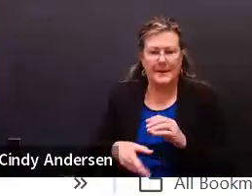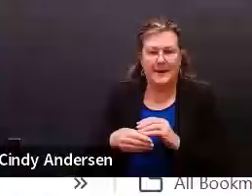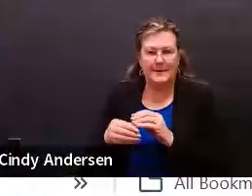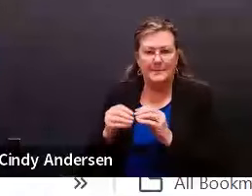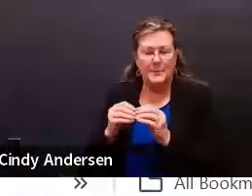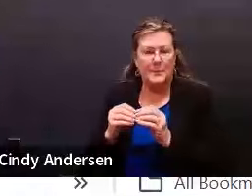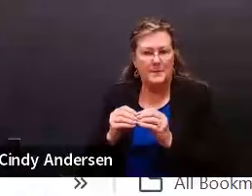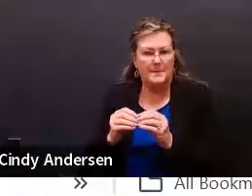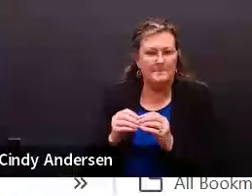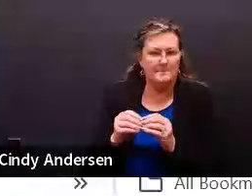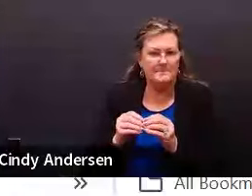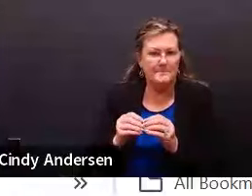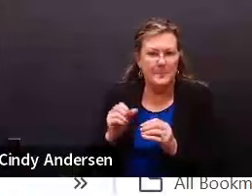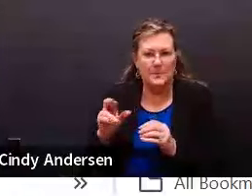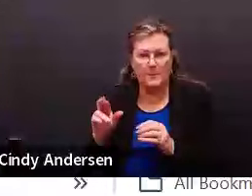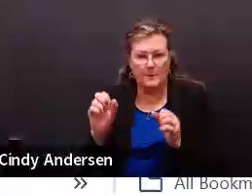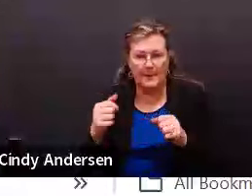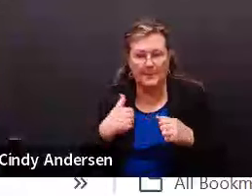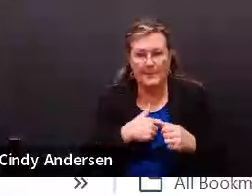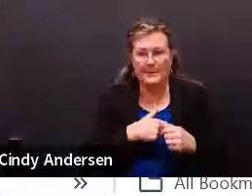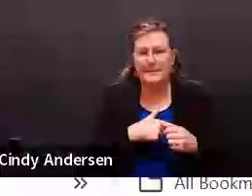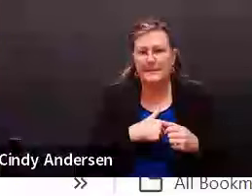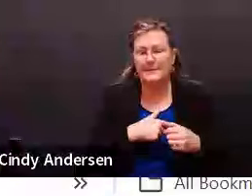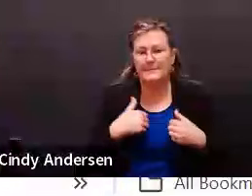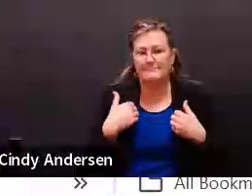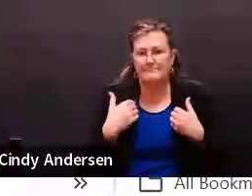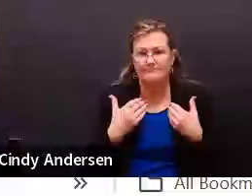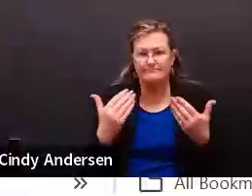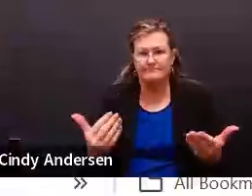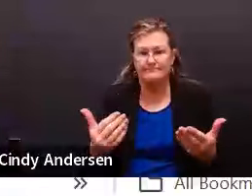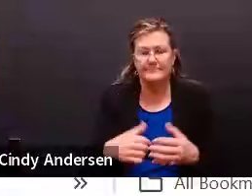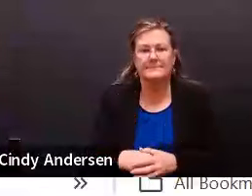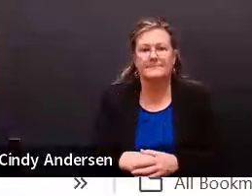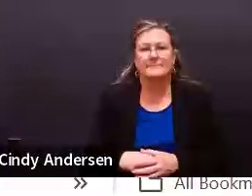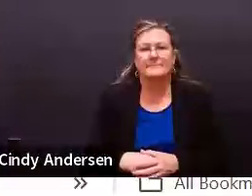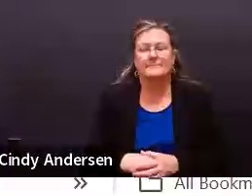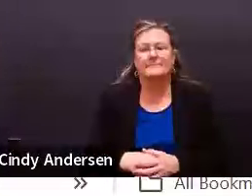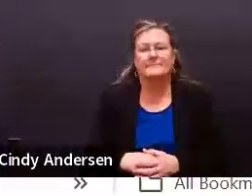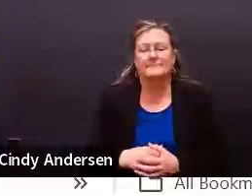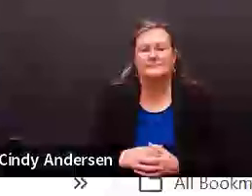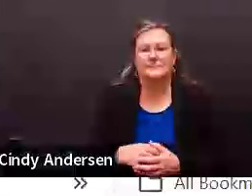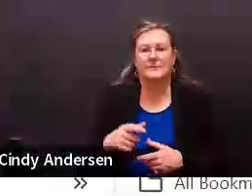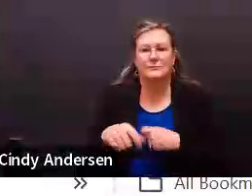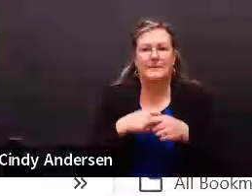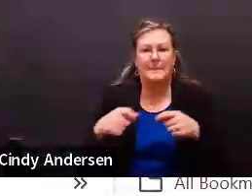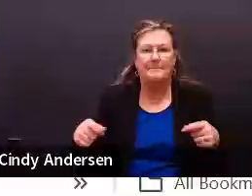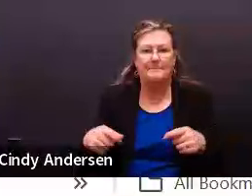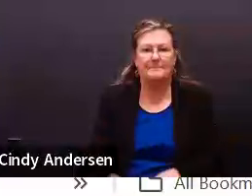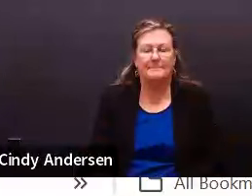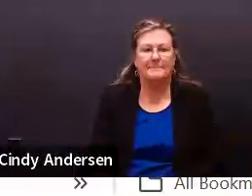document or if we can kind of come together and do a little share out, wrap up.